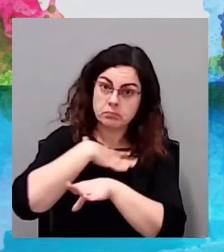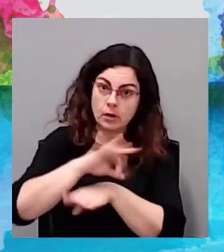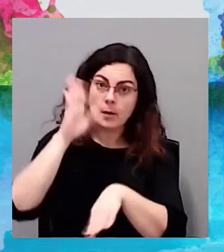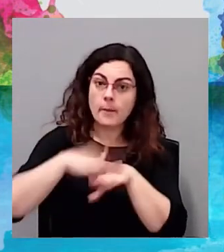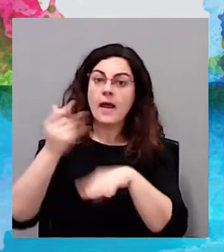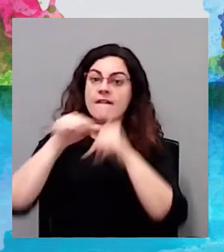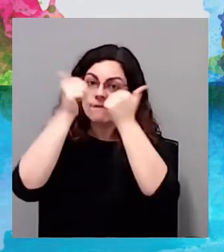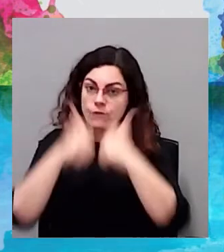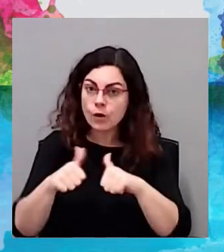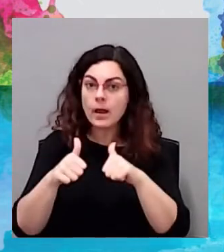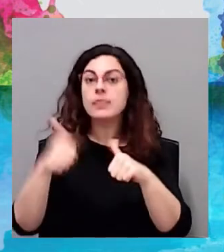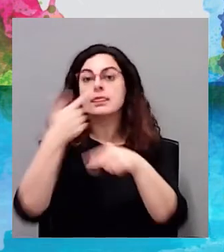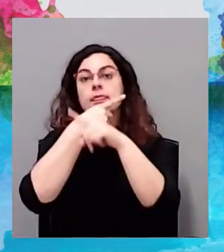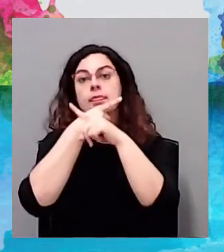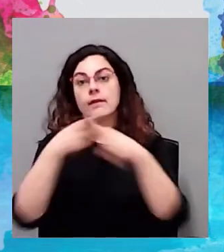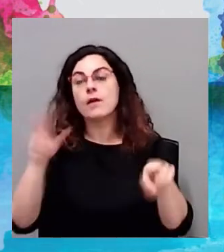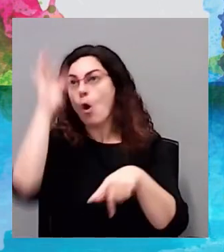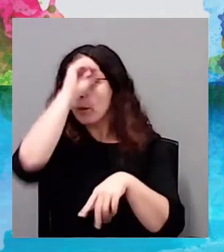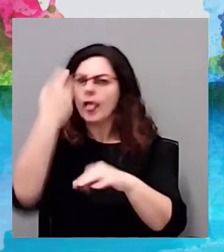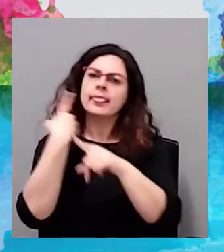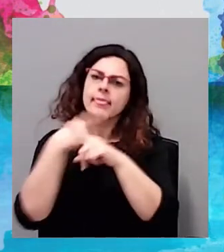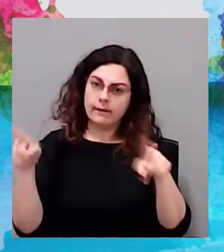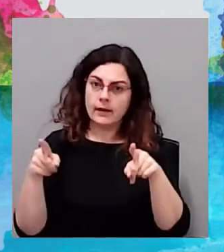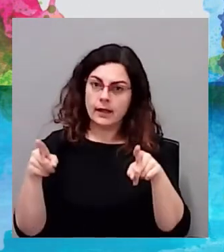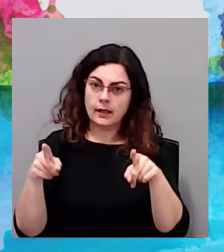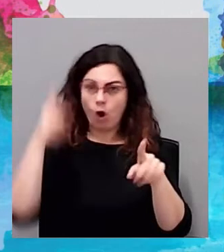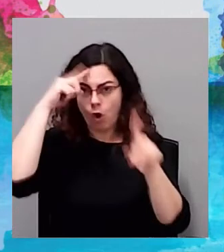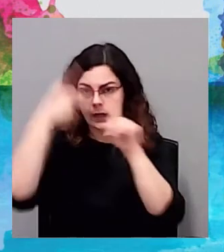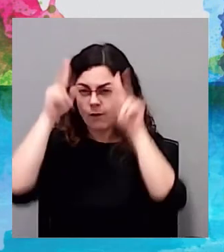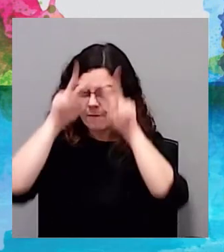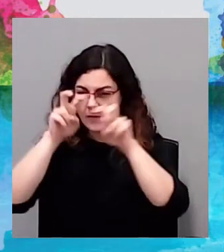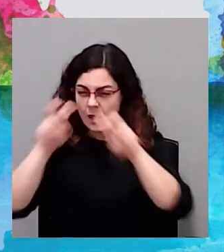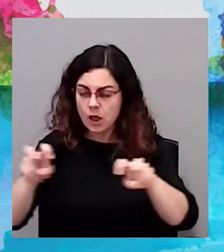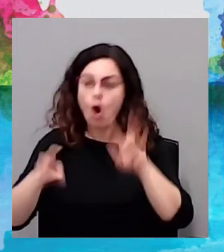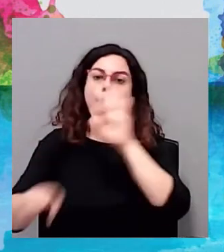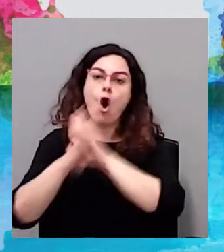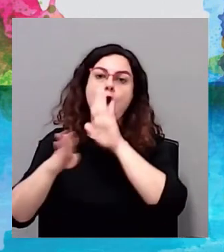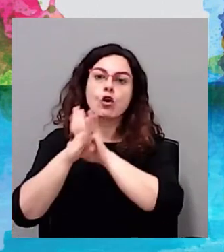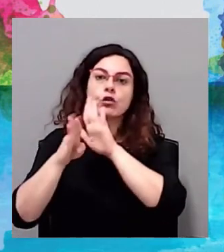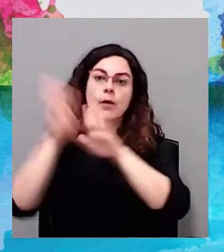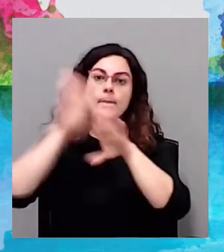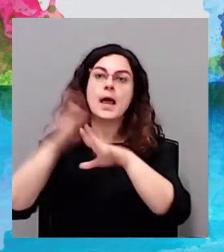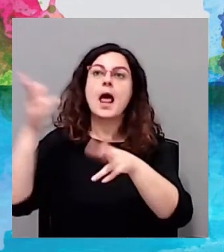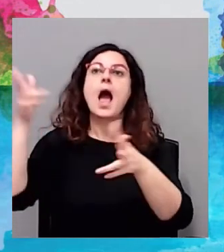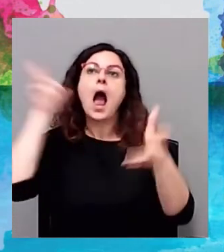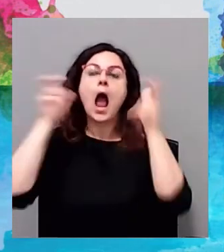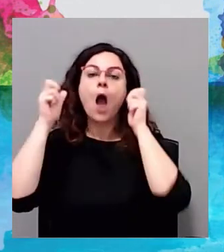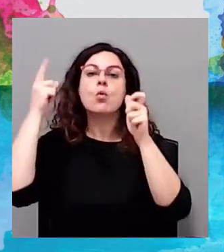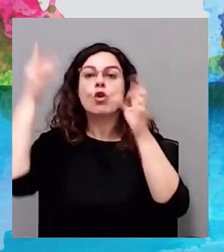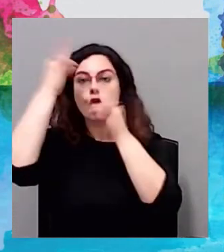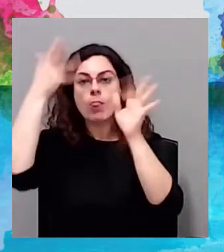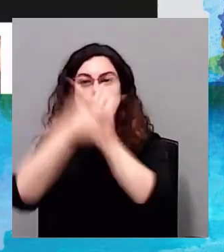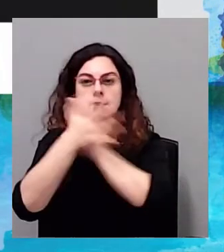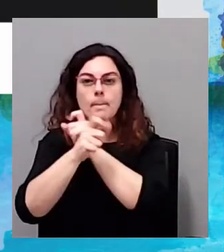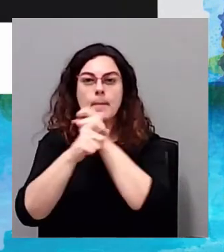Congress organizers to see the different opinions and continue researching so that audio description then becomes more